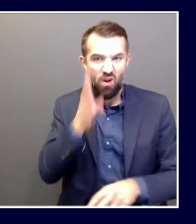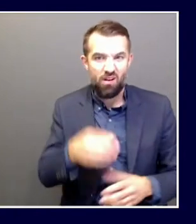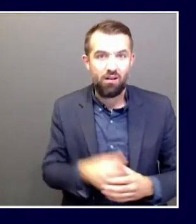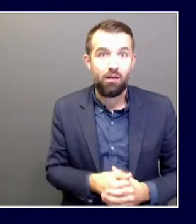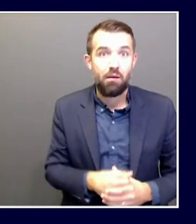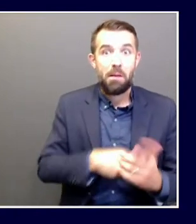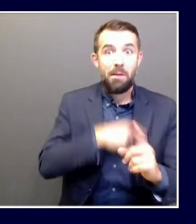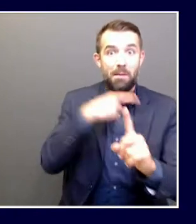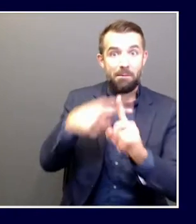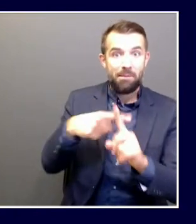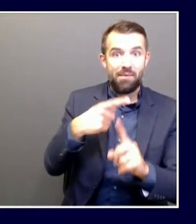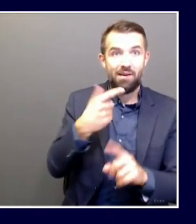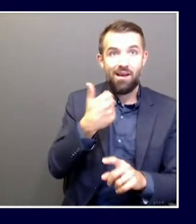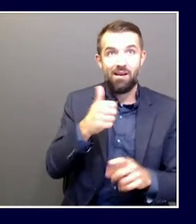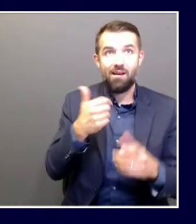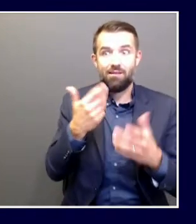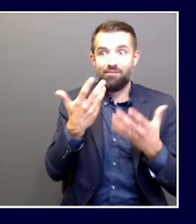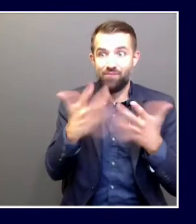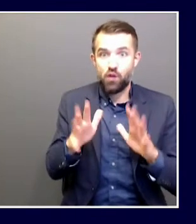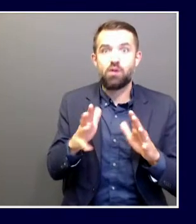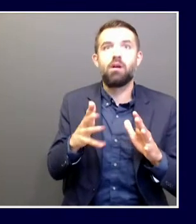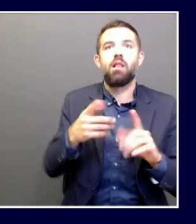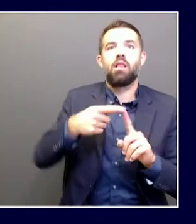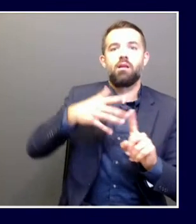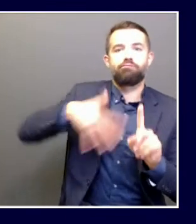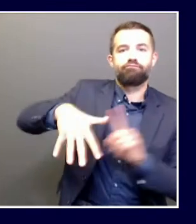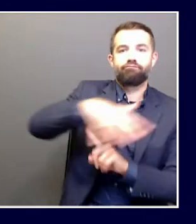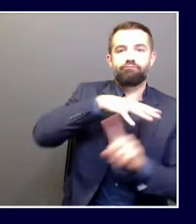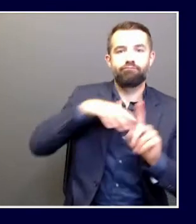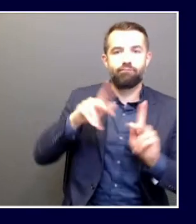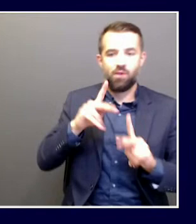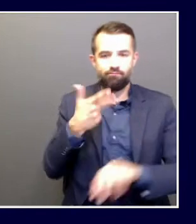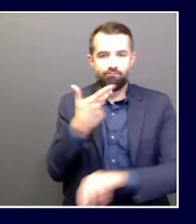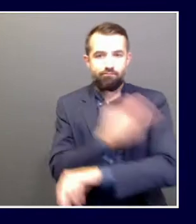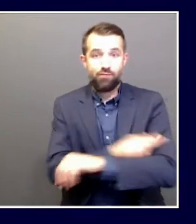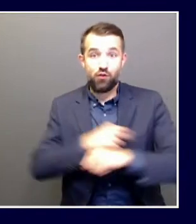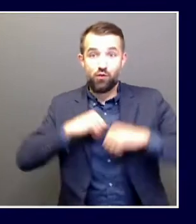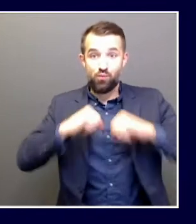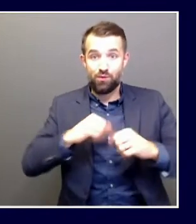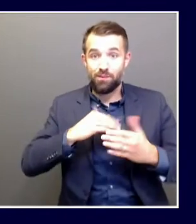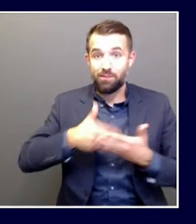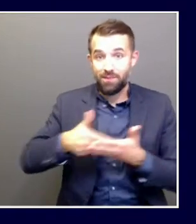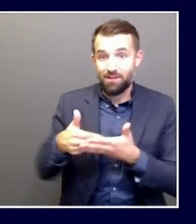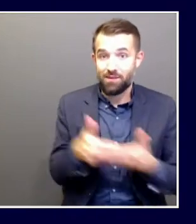We'll check and see if we have any further Maine-specific data, Emily, and if we do, we'll certainly get that over to you.